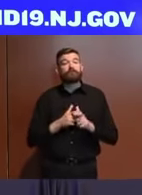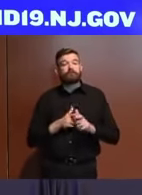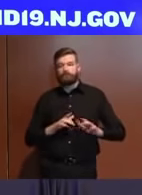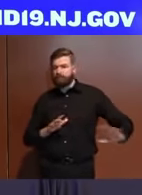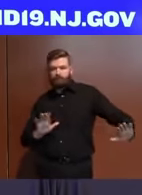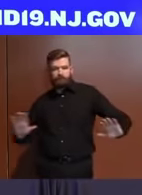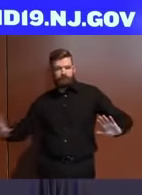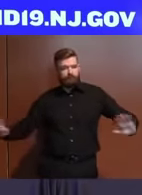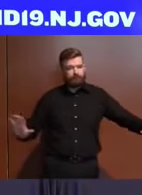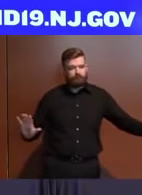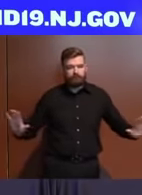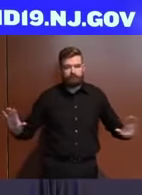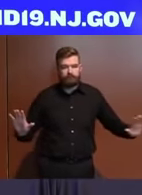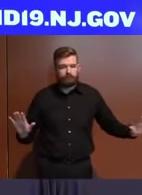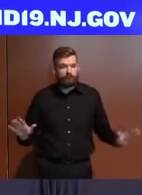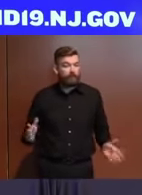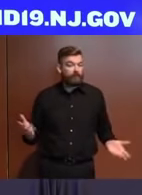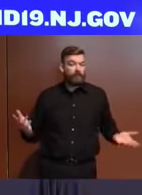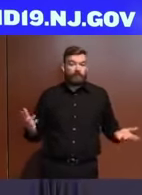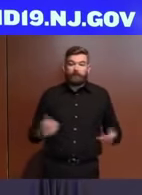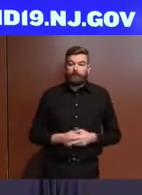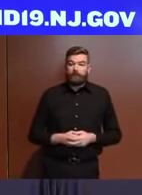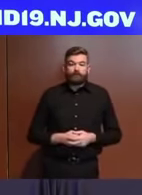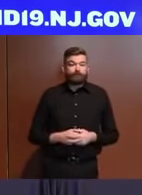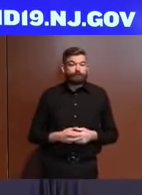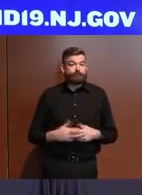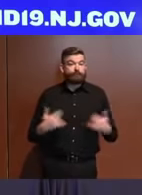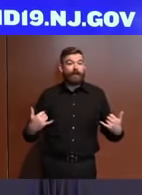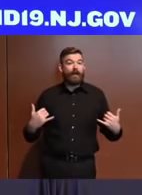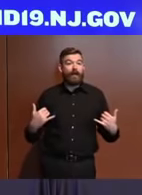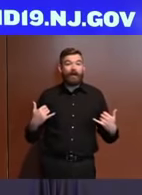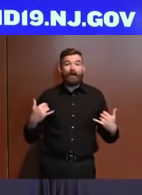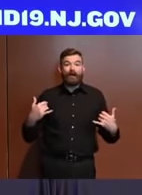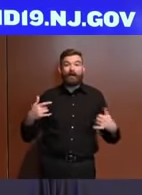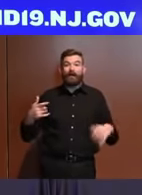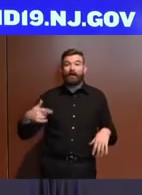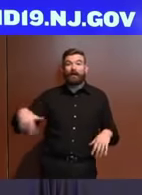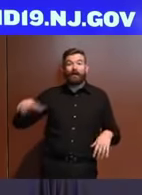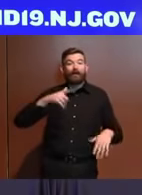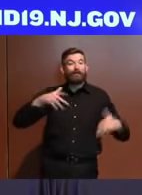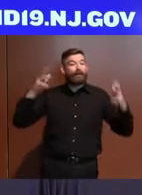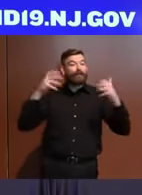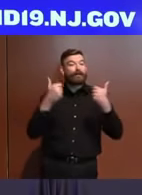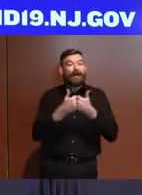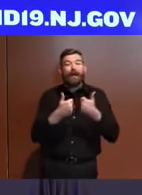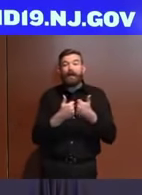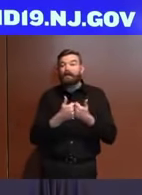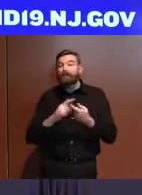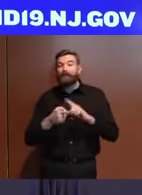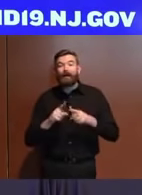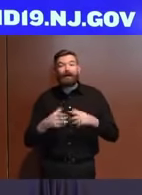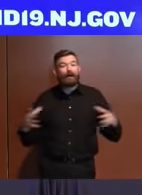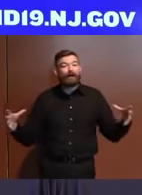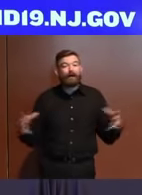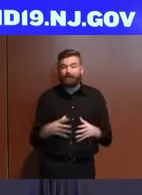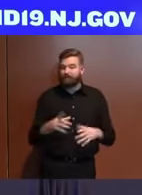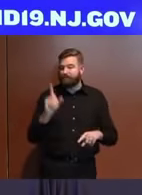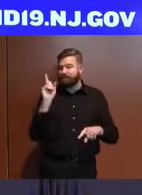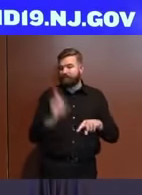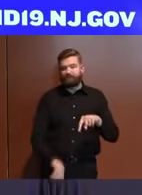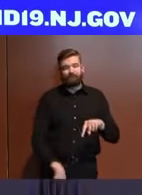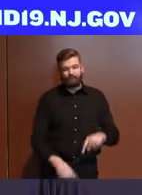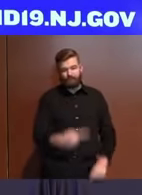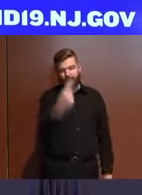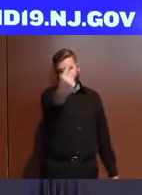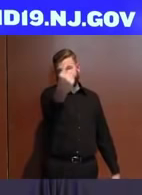This is not the time for a pickup game of basketball, for example. If you're outside, stick to activities that allow you to keep that